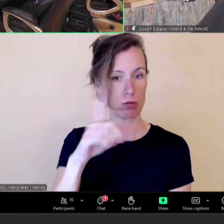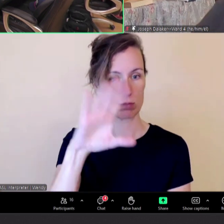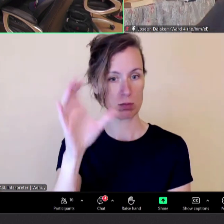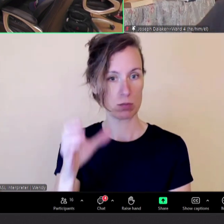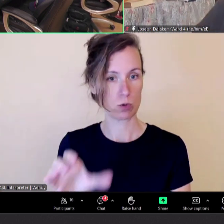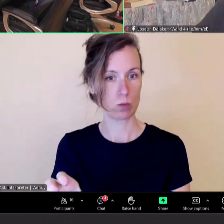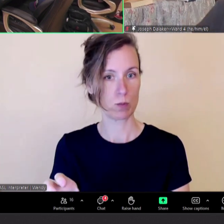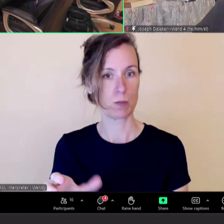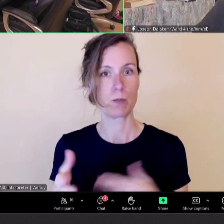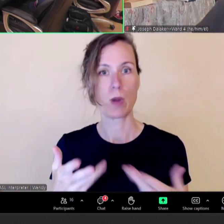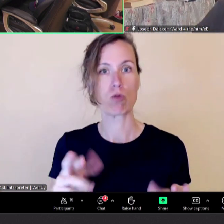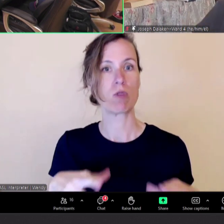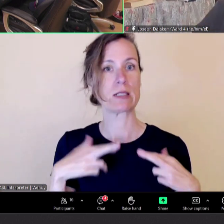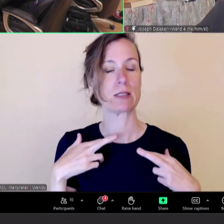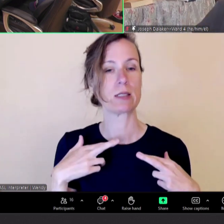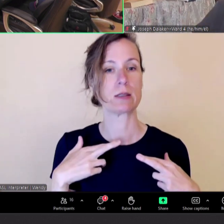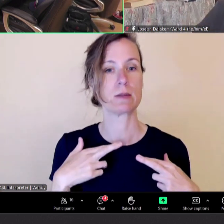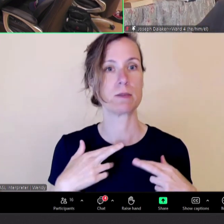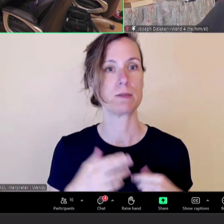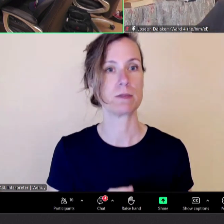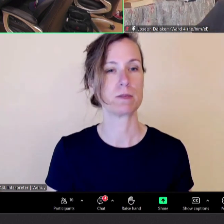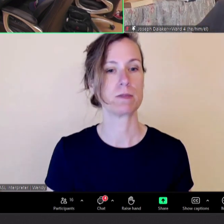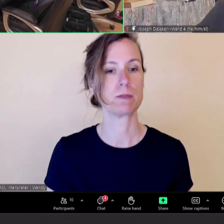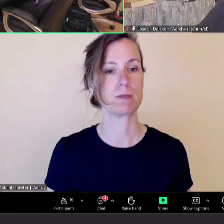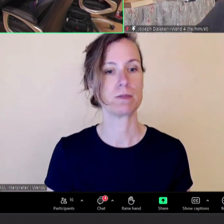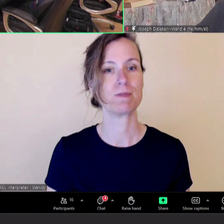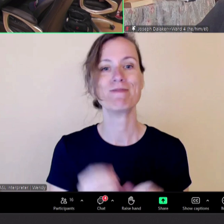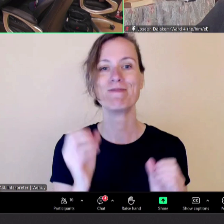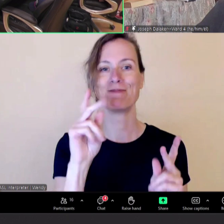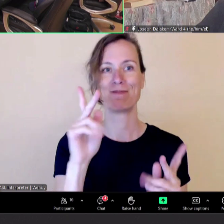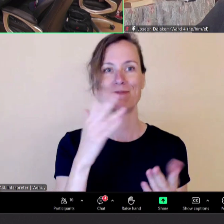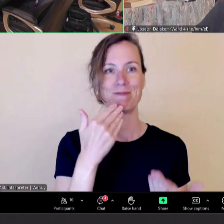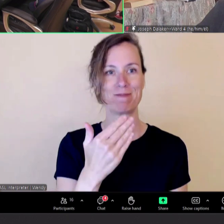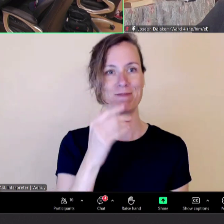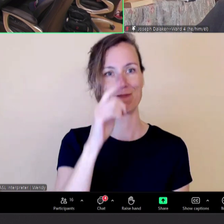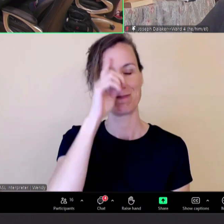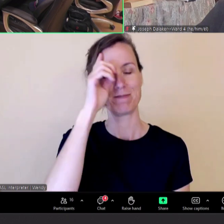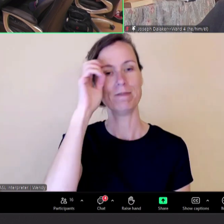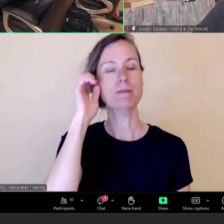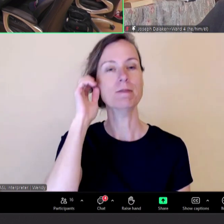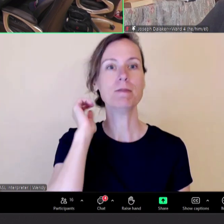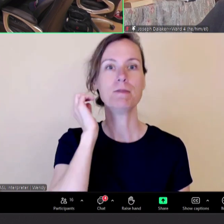resident? No. All right. Thank you so Great. much. Well, thank you. Thank you.